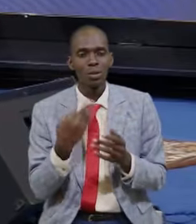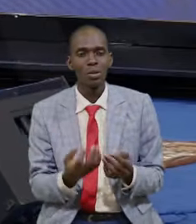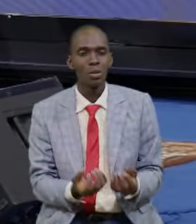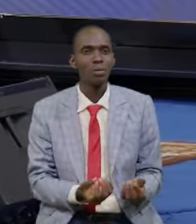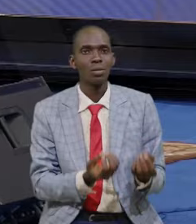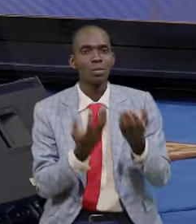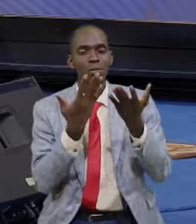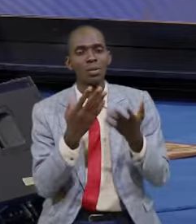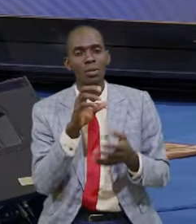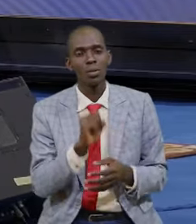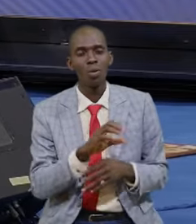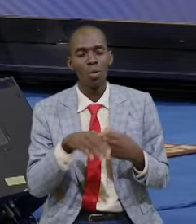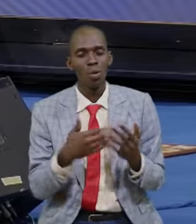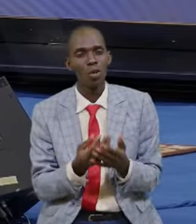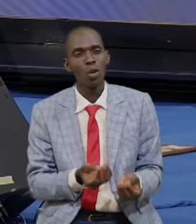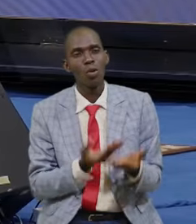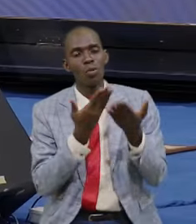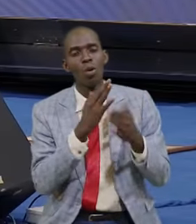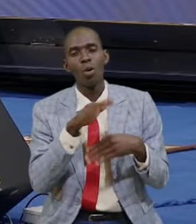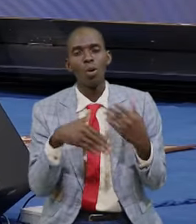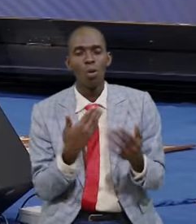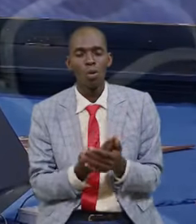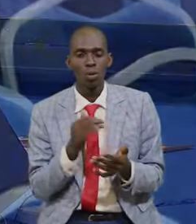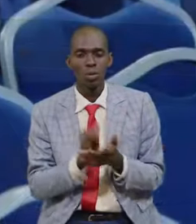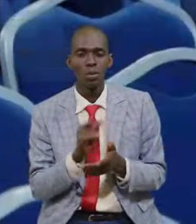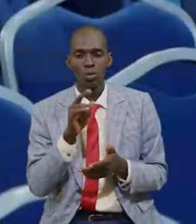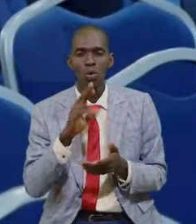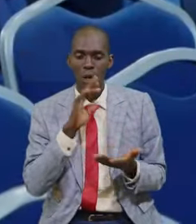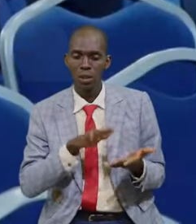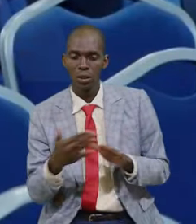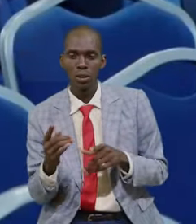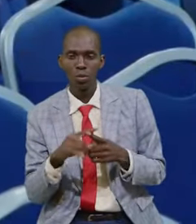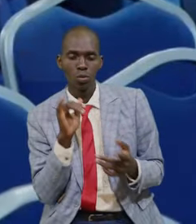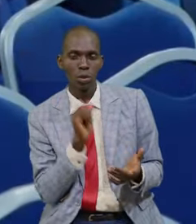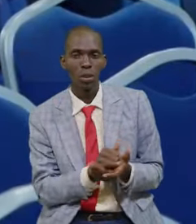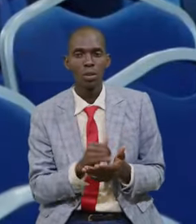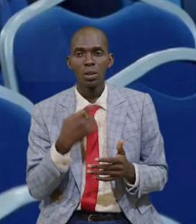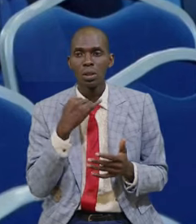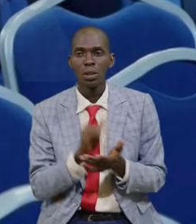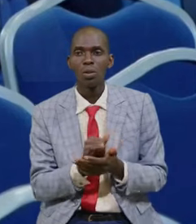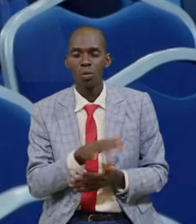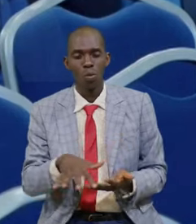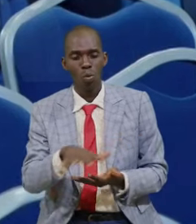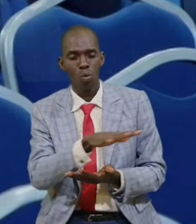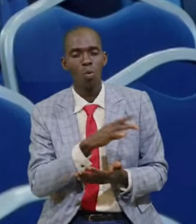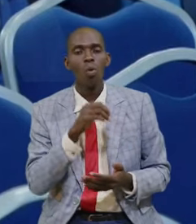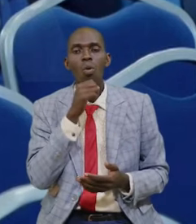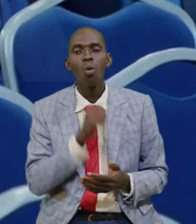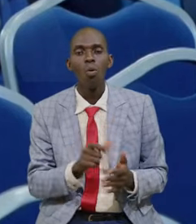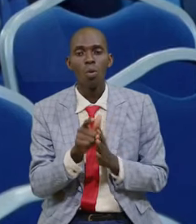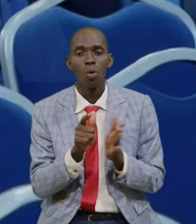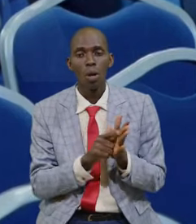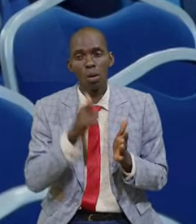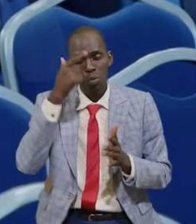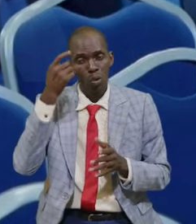offerings. They are dead to that old law. It says because of that, and you cannot be